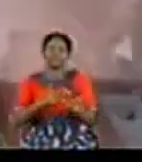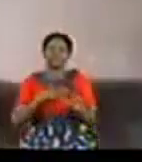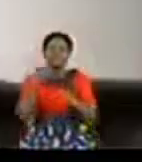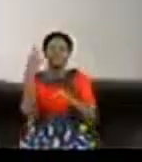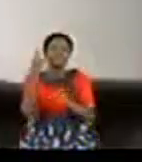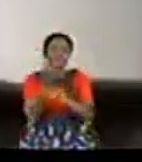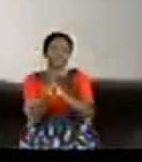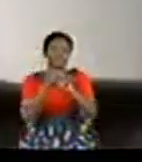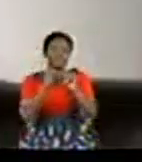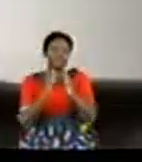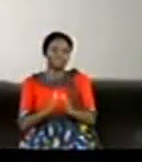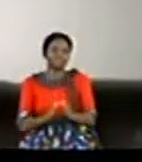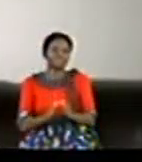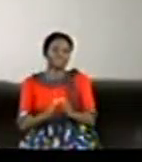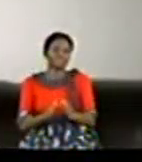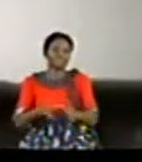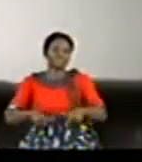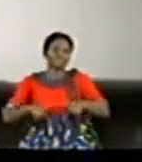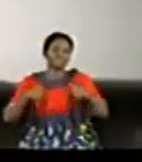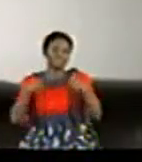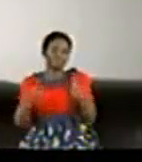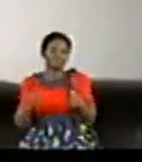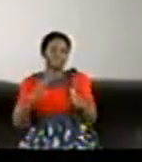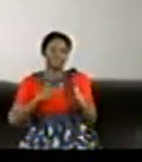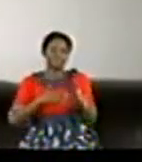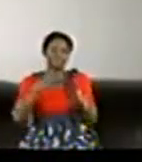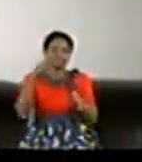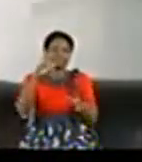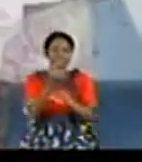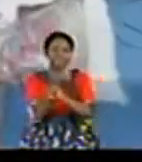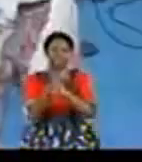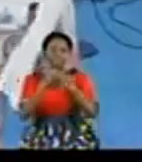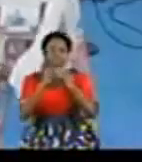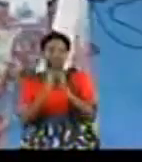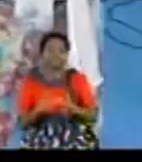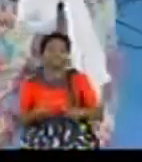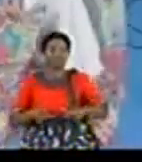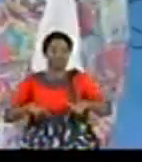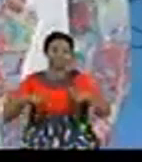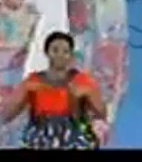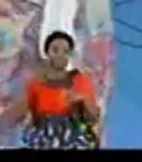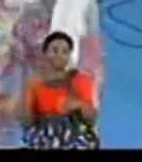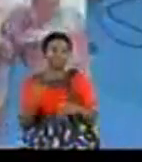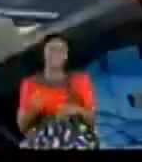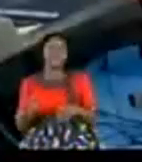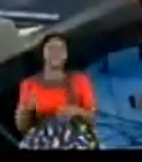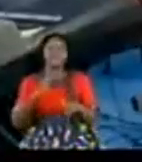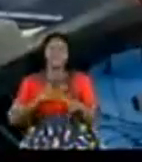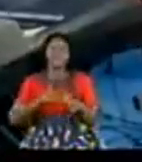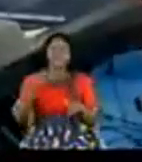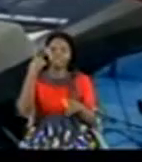Lord I rede iede I redeem